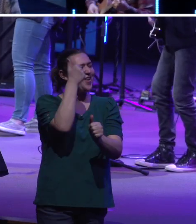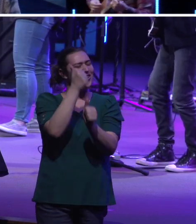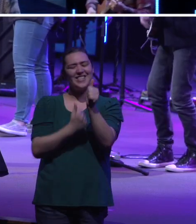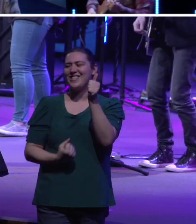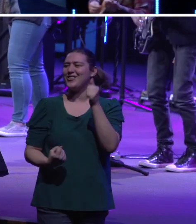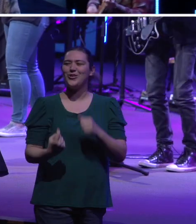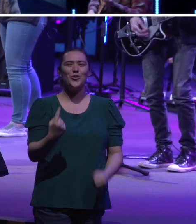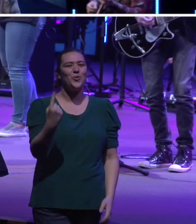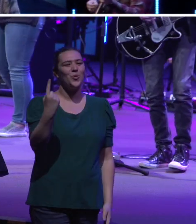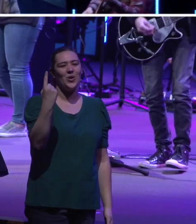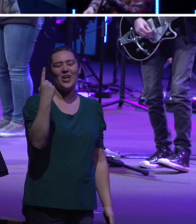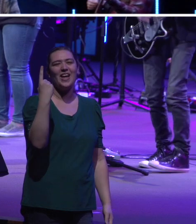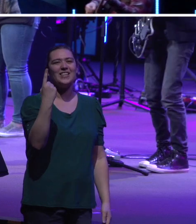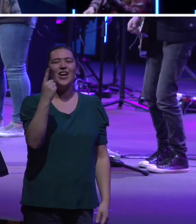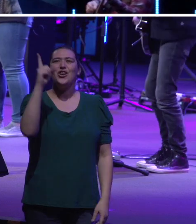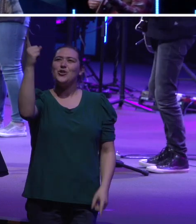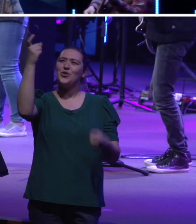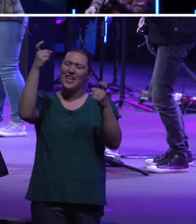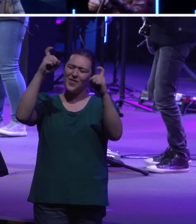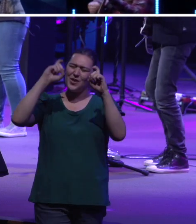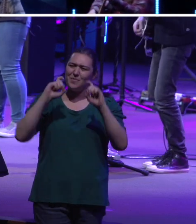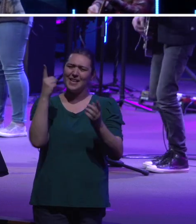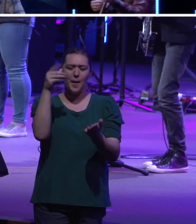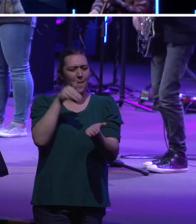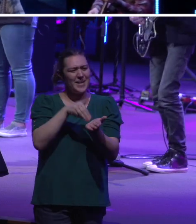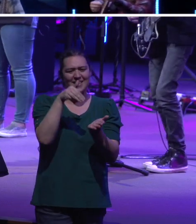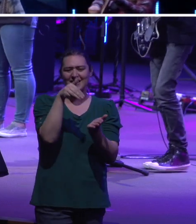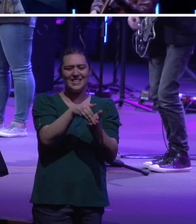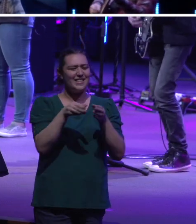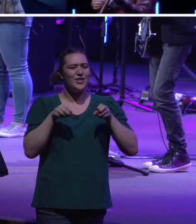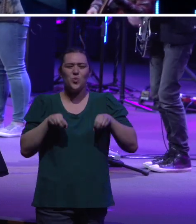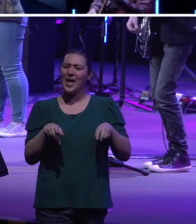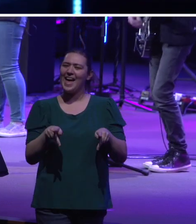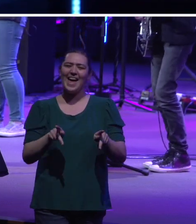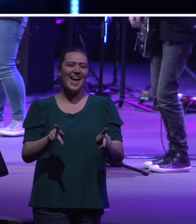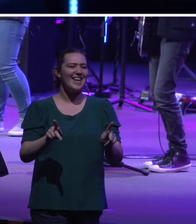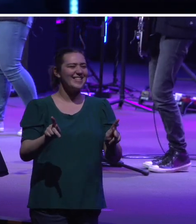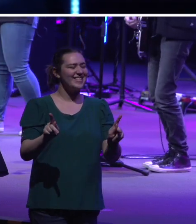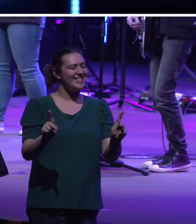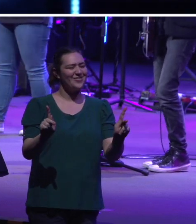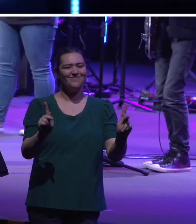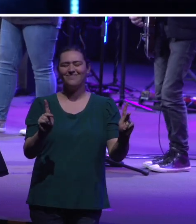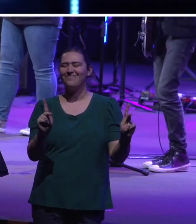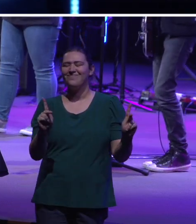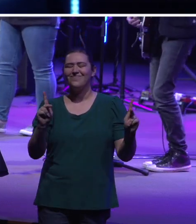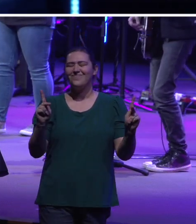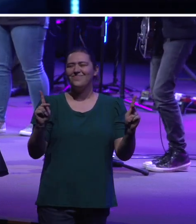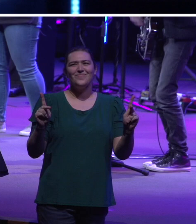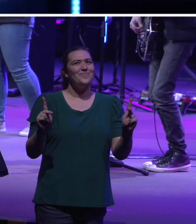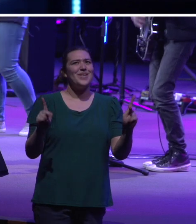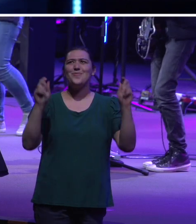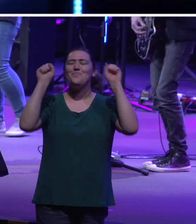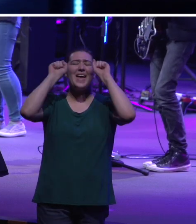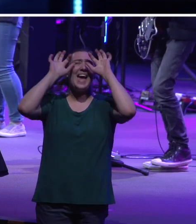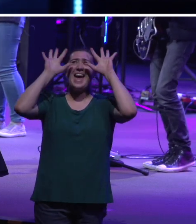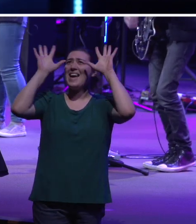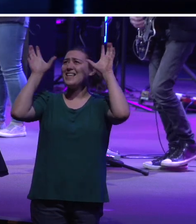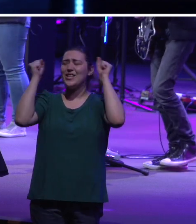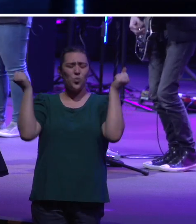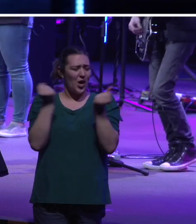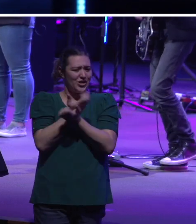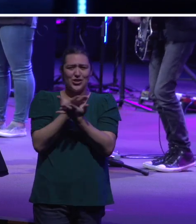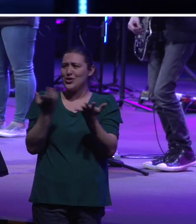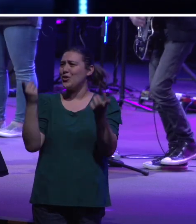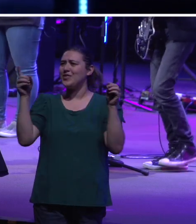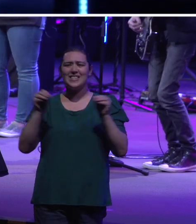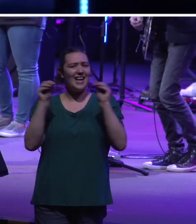Deserve every single one. You've given me a million ways to be amazed at